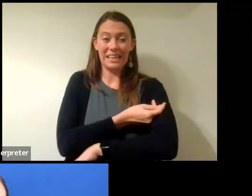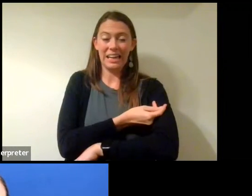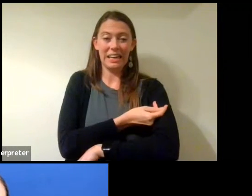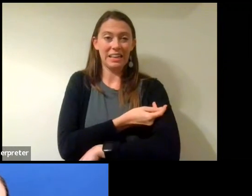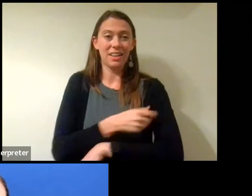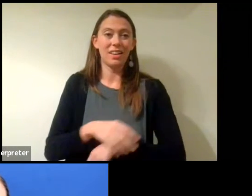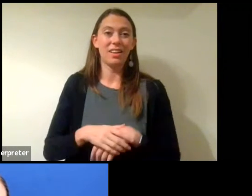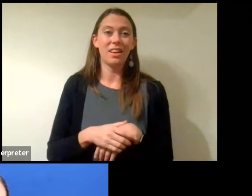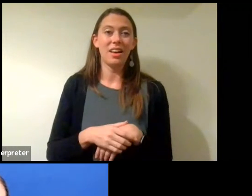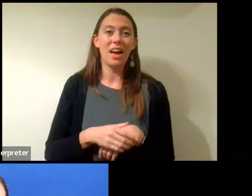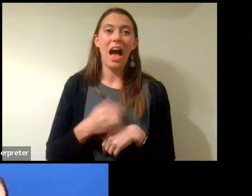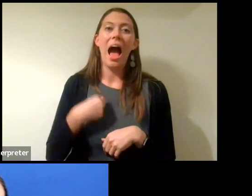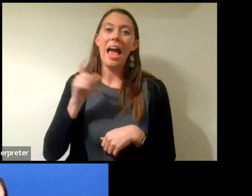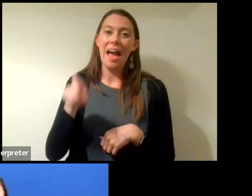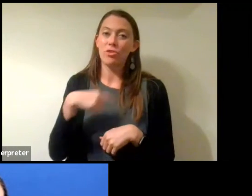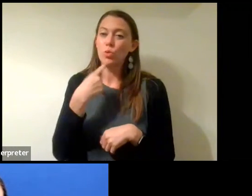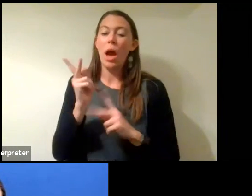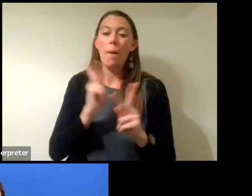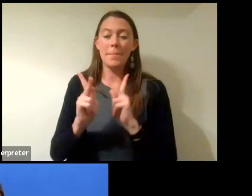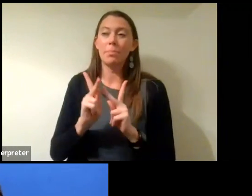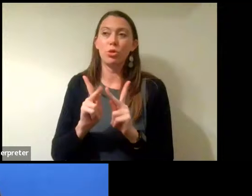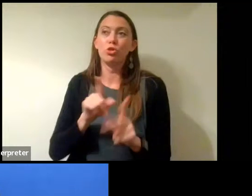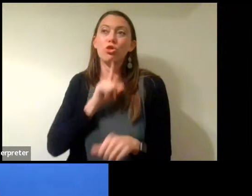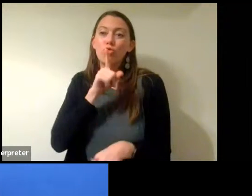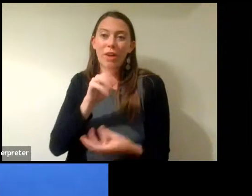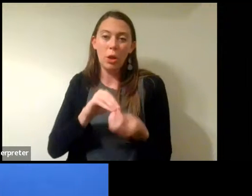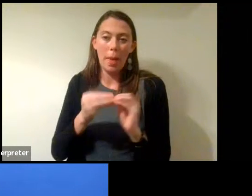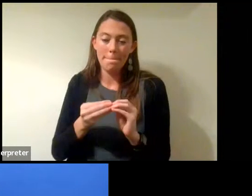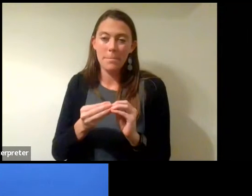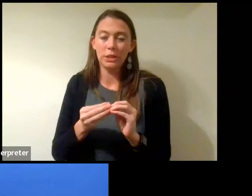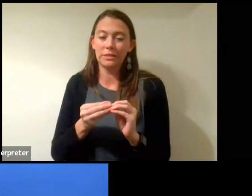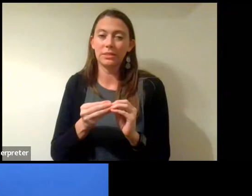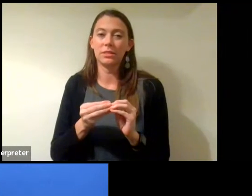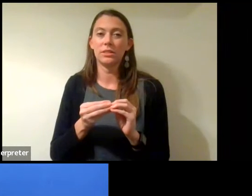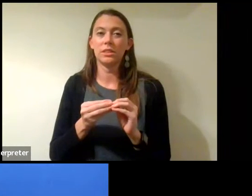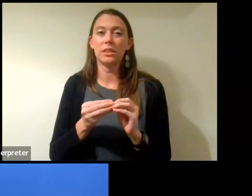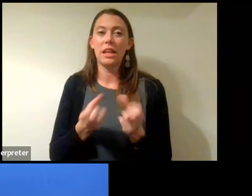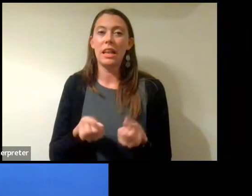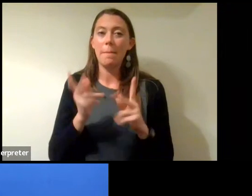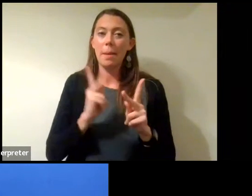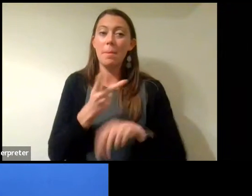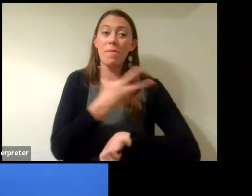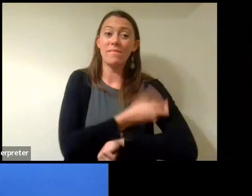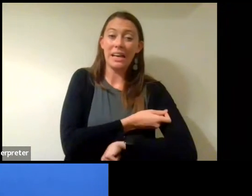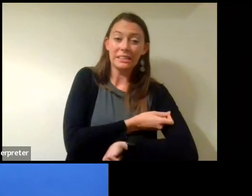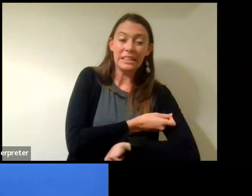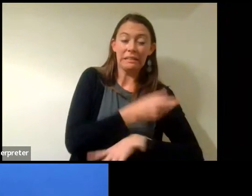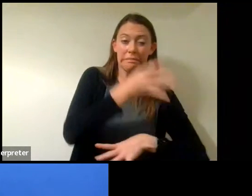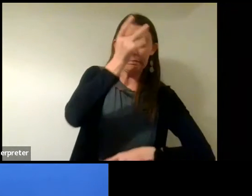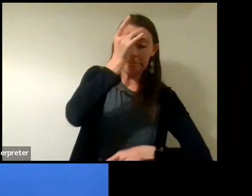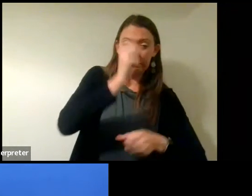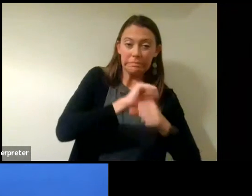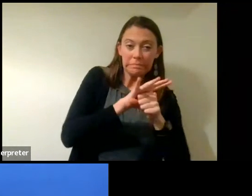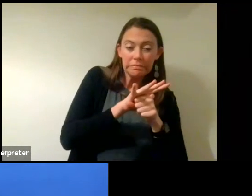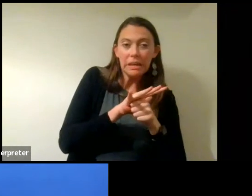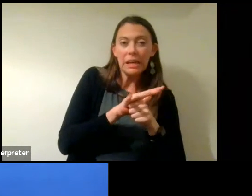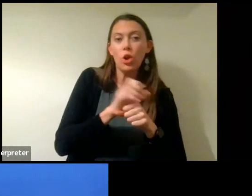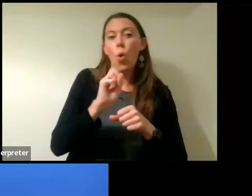to tell people what the numbers are showing. Right. And I think that it is